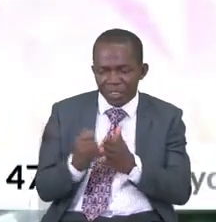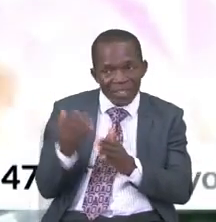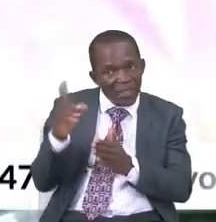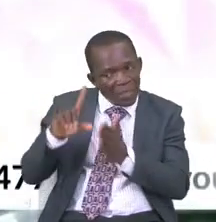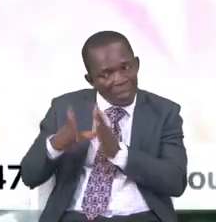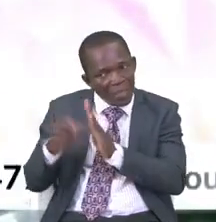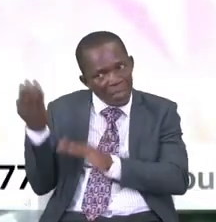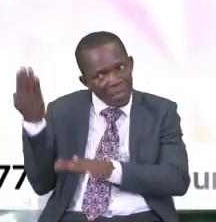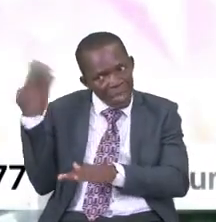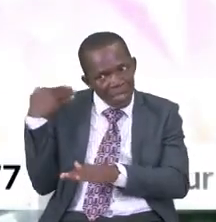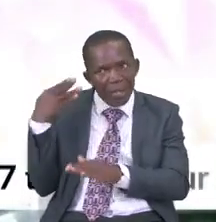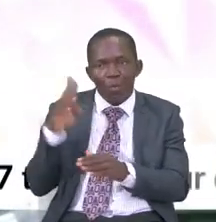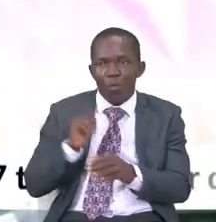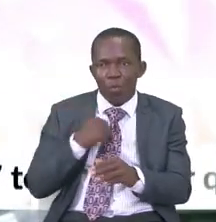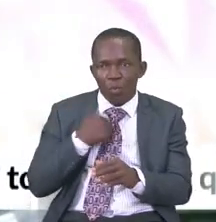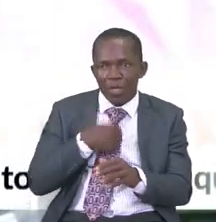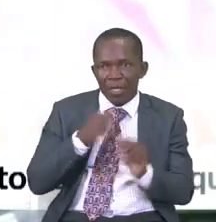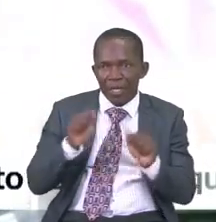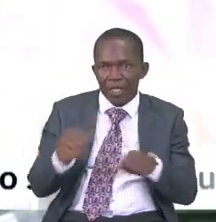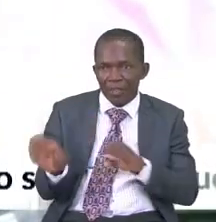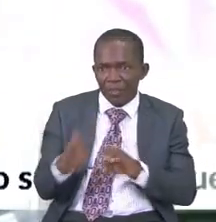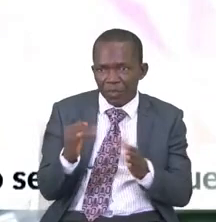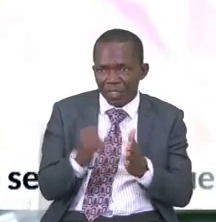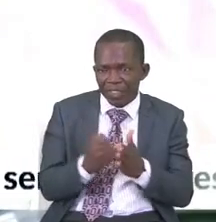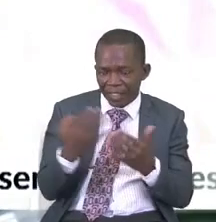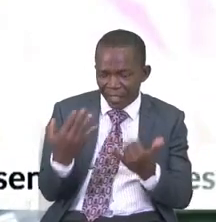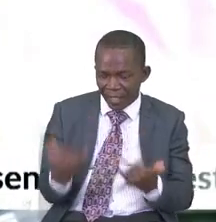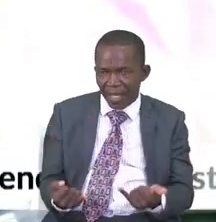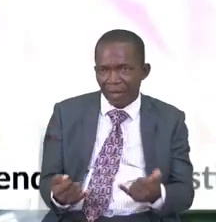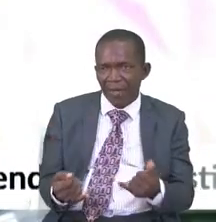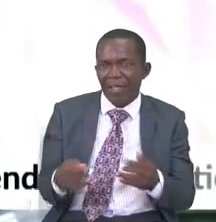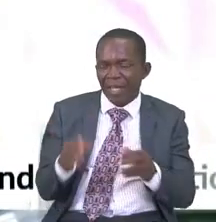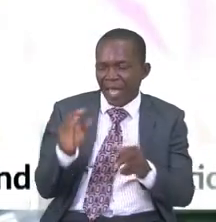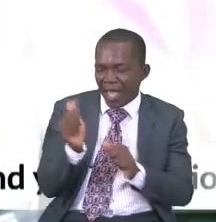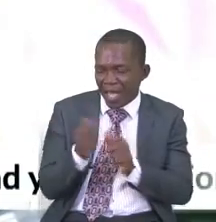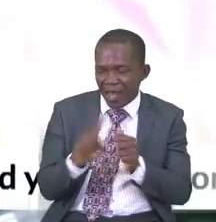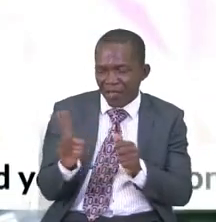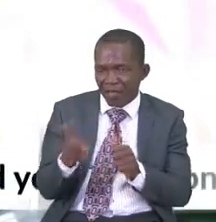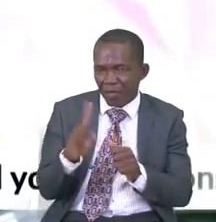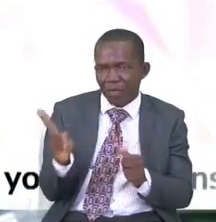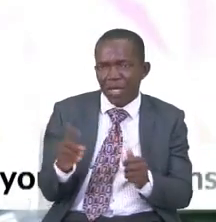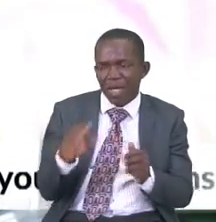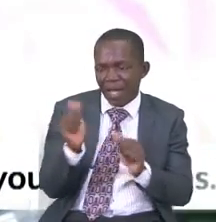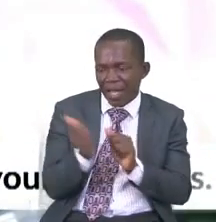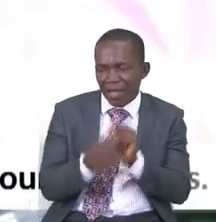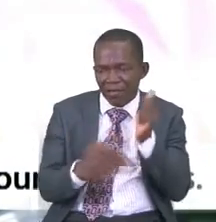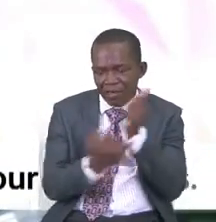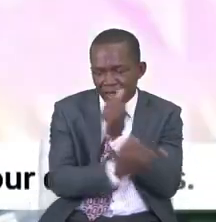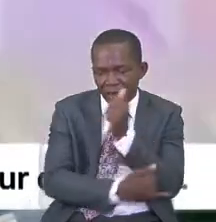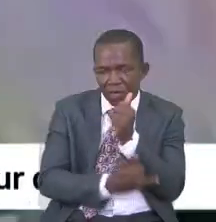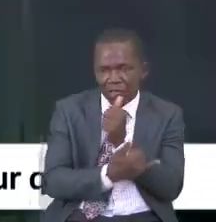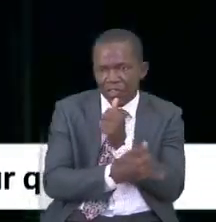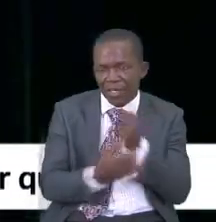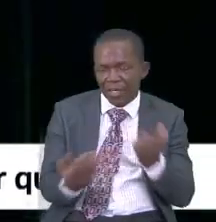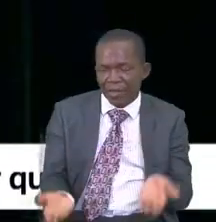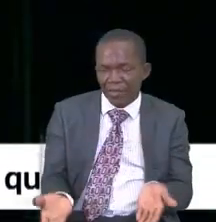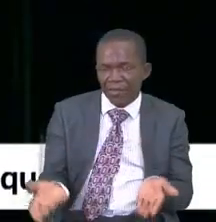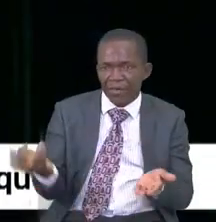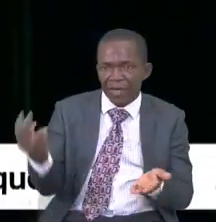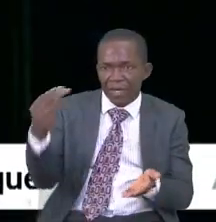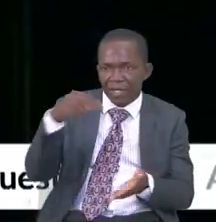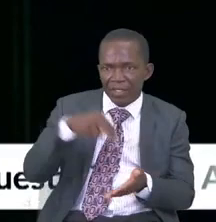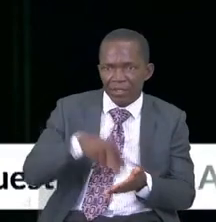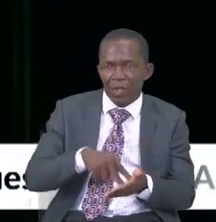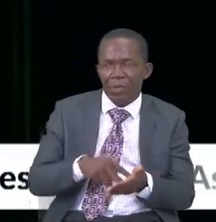the regions beyond, to far and wide, every corner, every nook and cranny. Rise up, rise up, rise up,